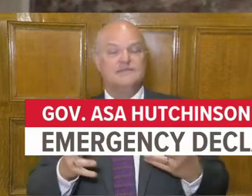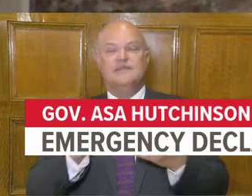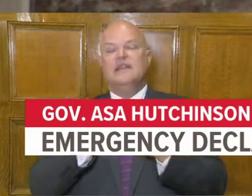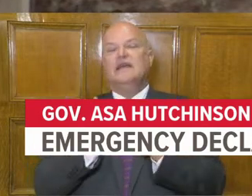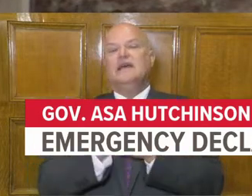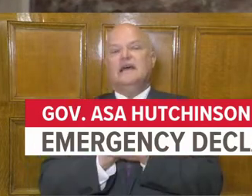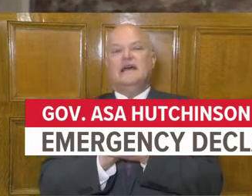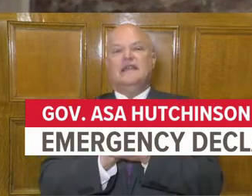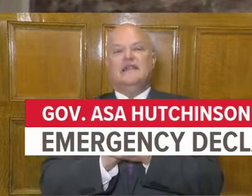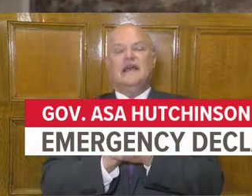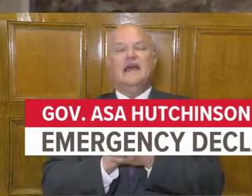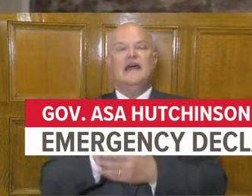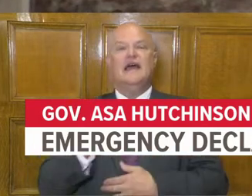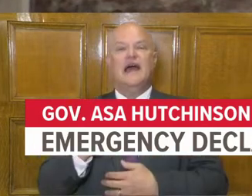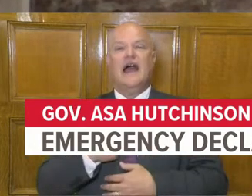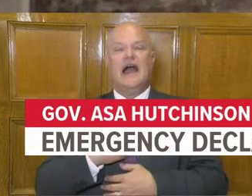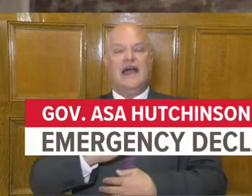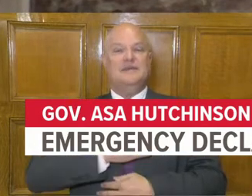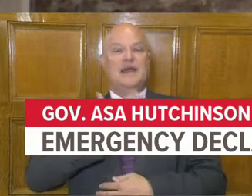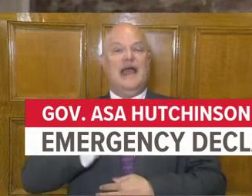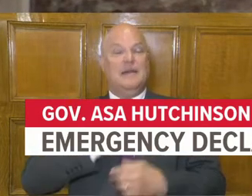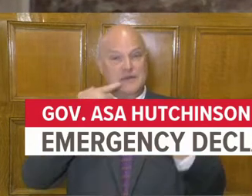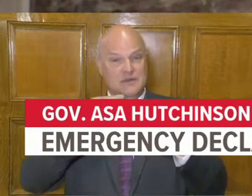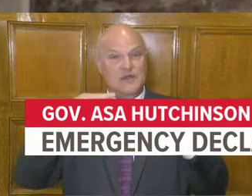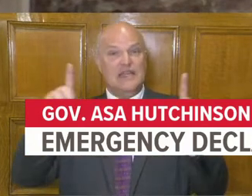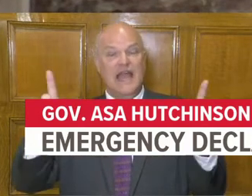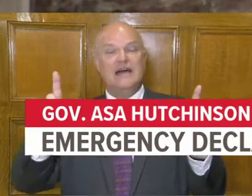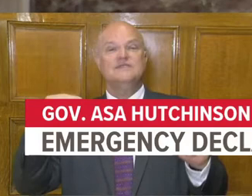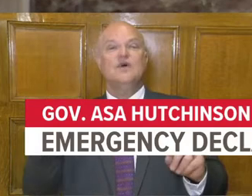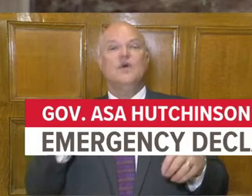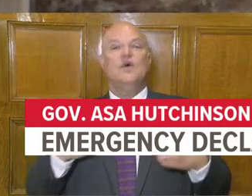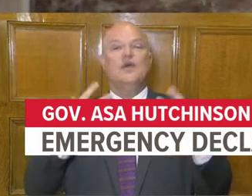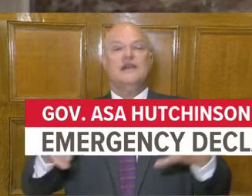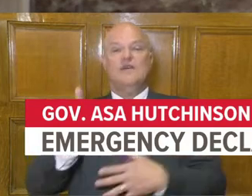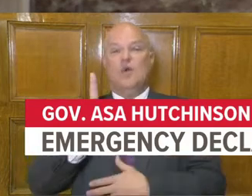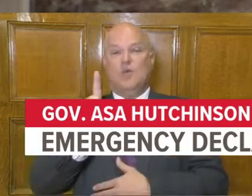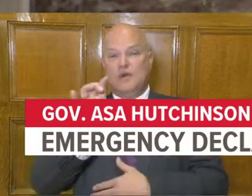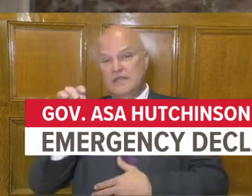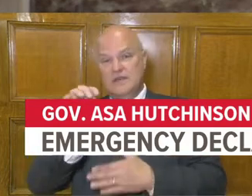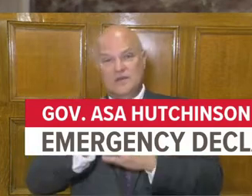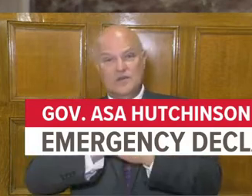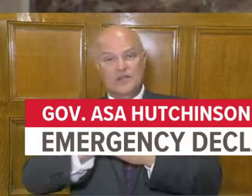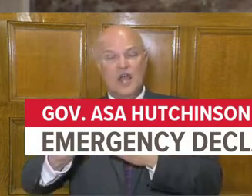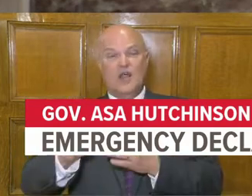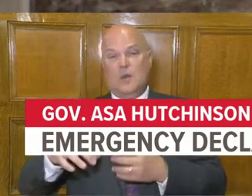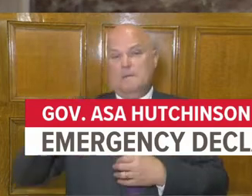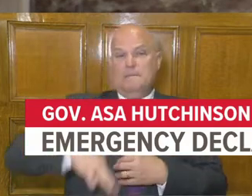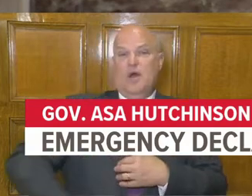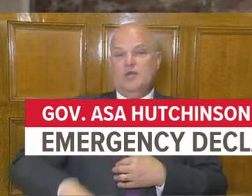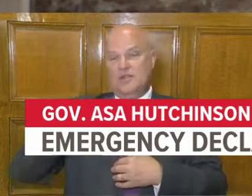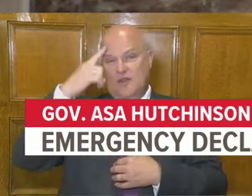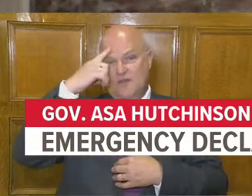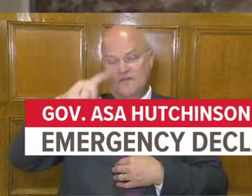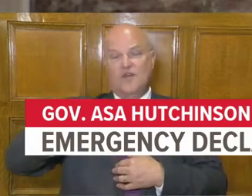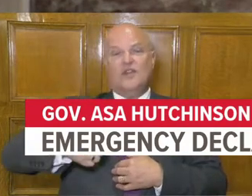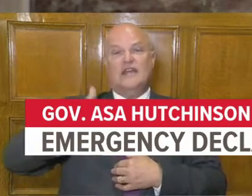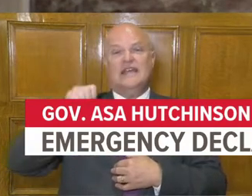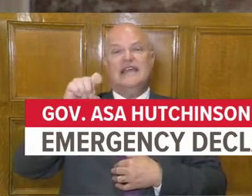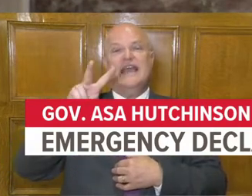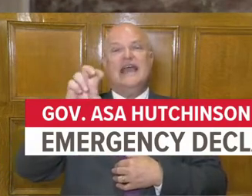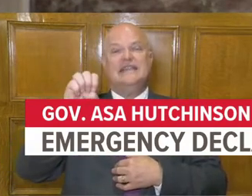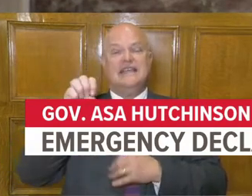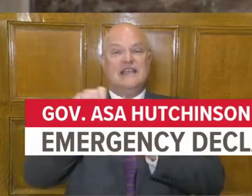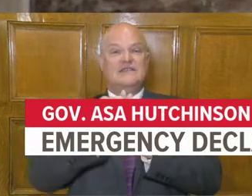is I'm pleased to announce that we're going to give a $100 bonus for executive branch